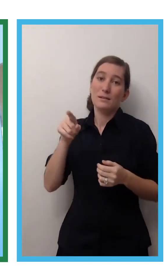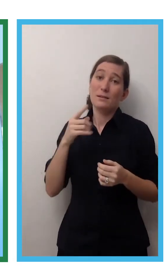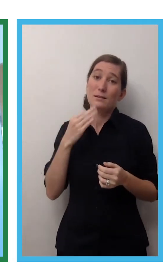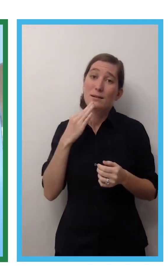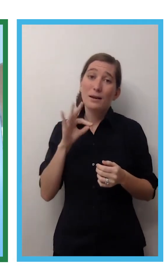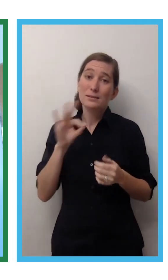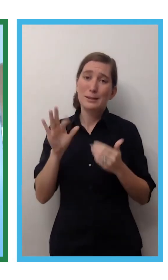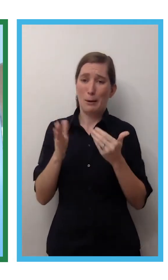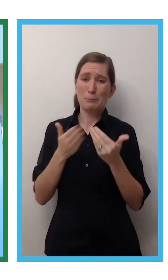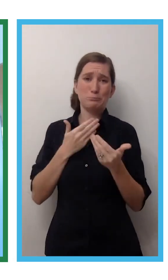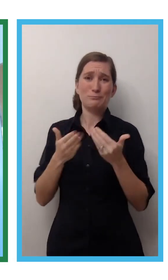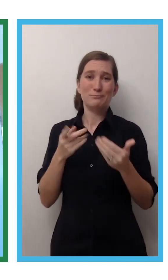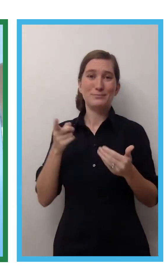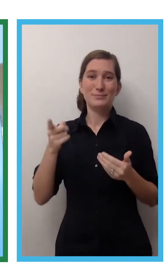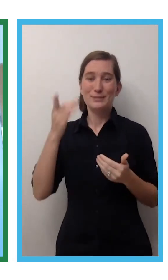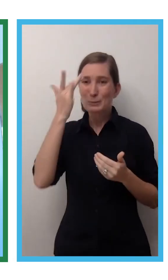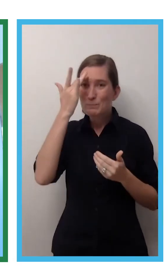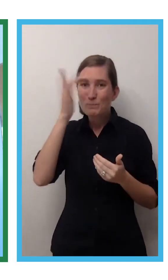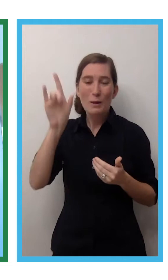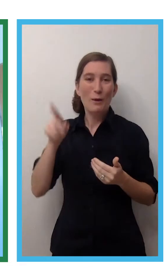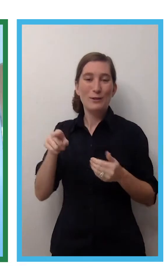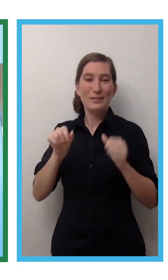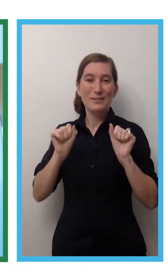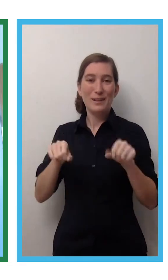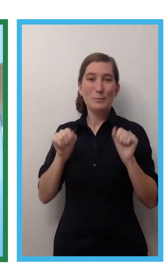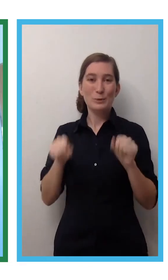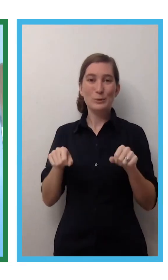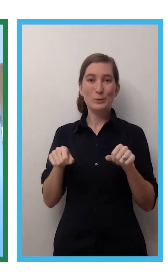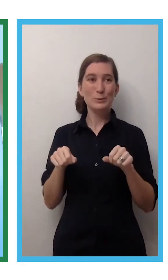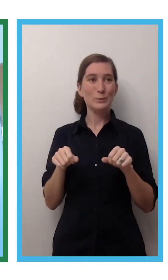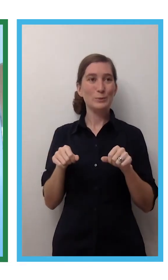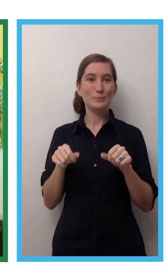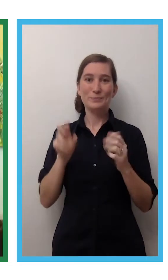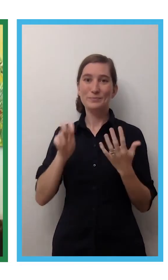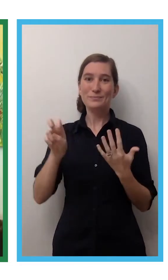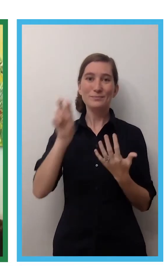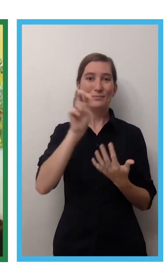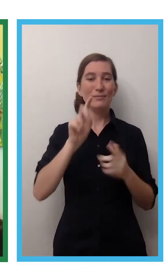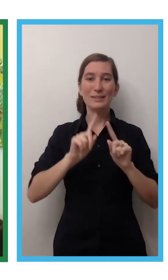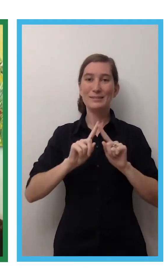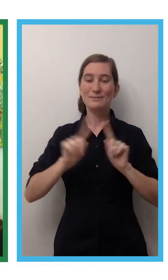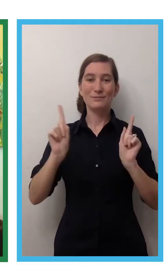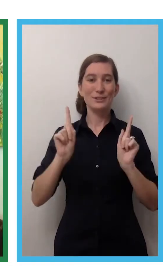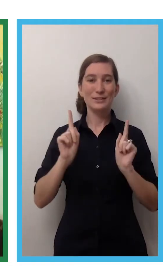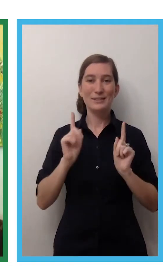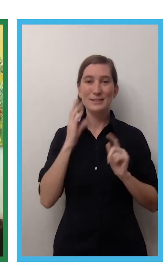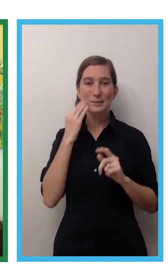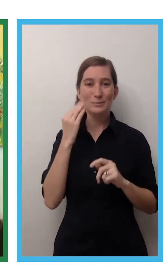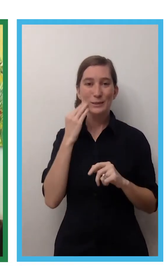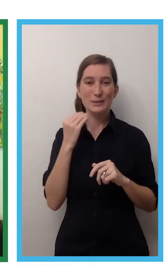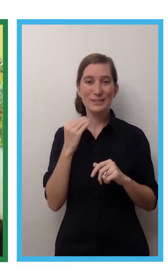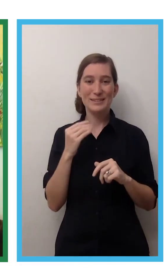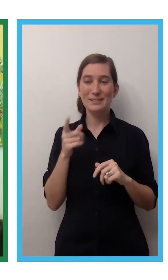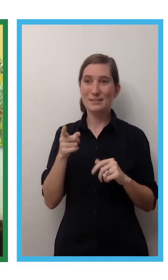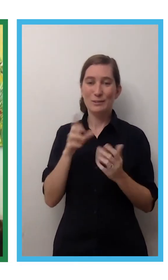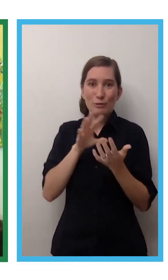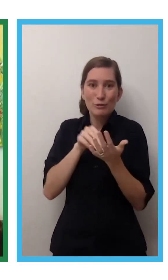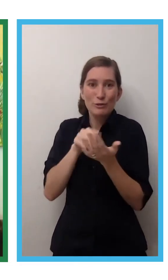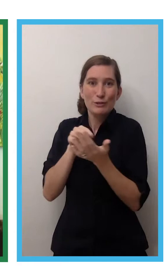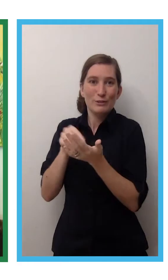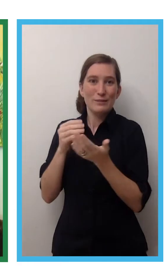didn't, you know, silo you into one type of experience of procurement. You got to learn about all sorts of things, and it made